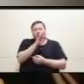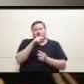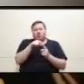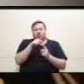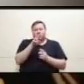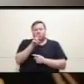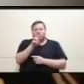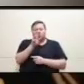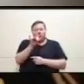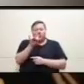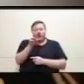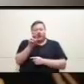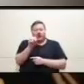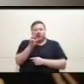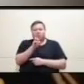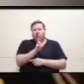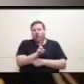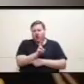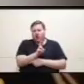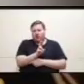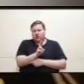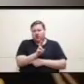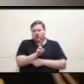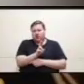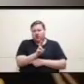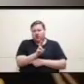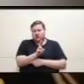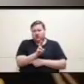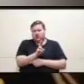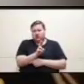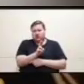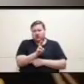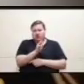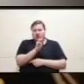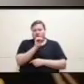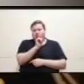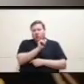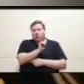rand. That is your